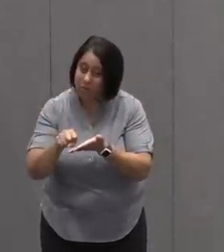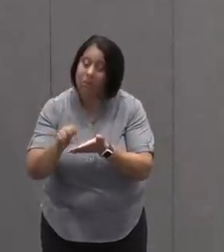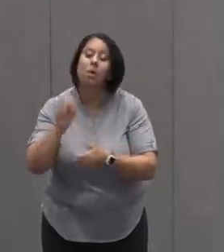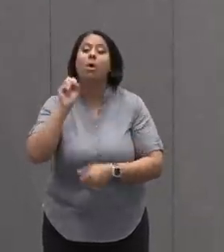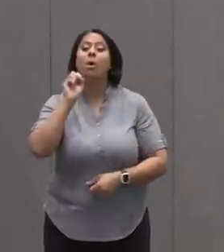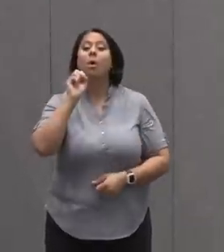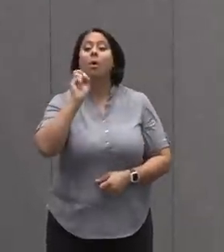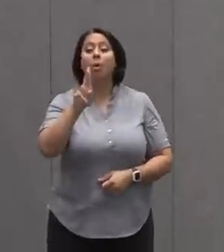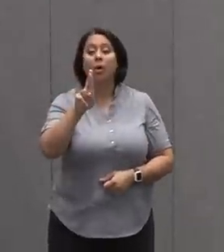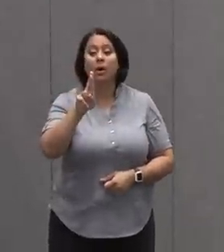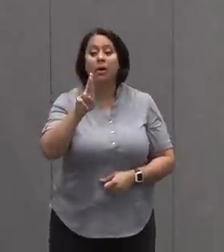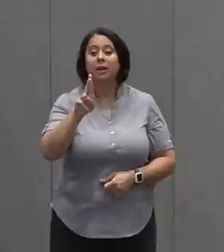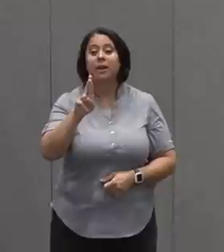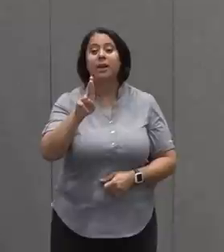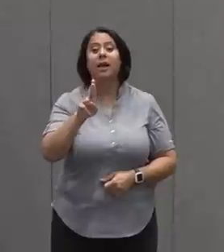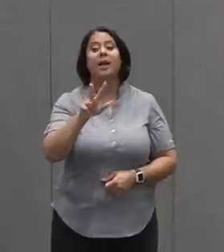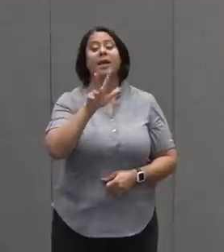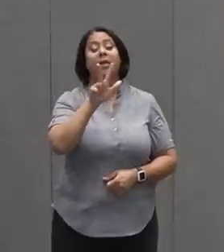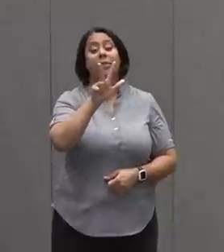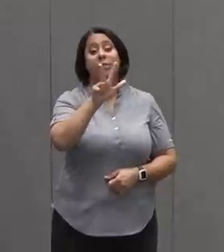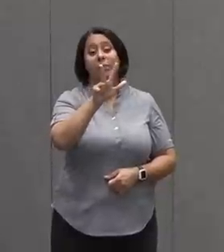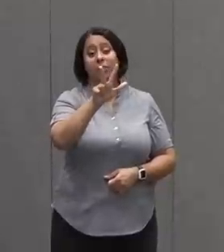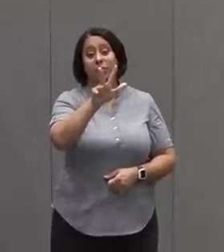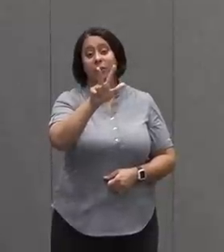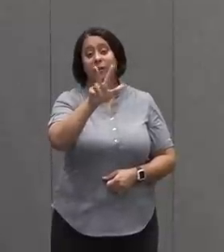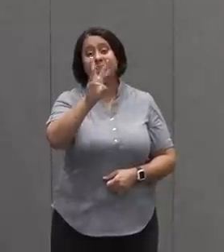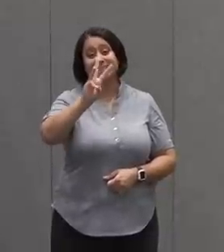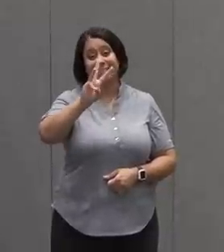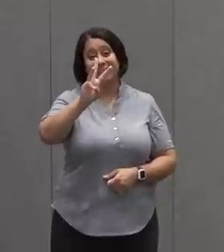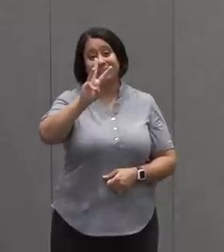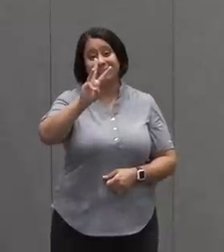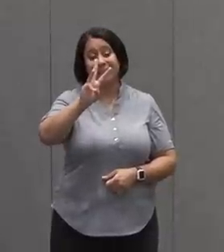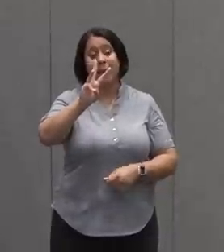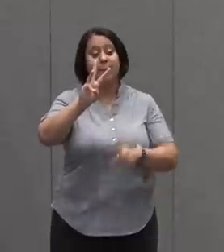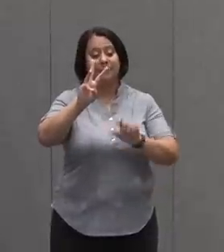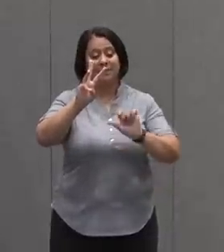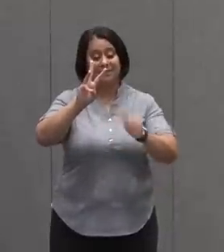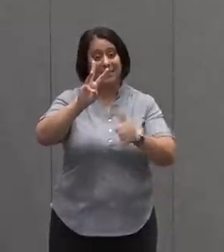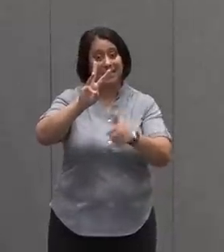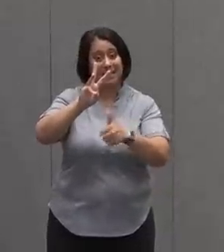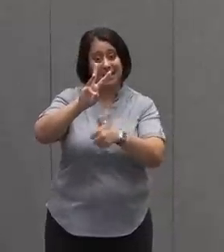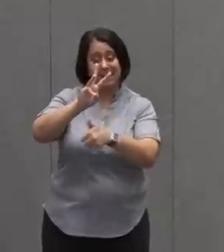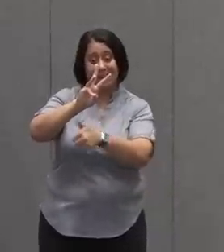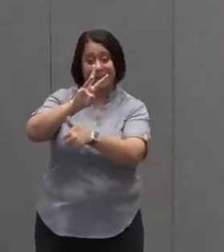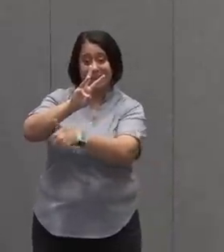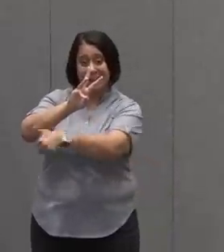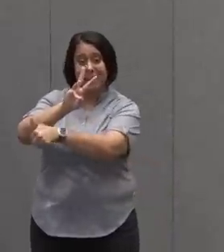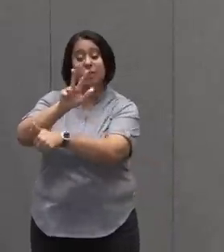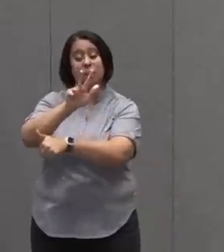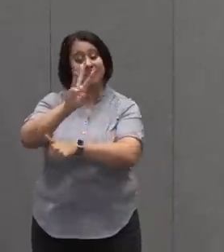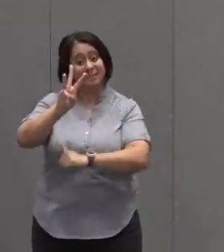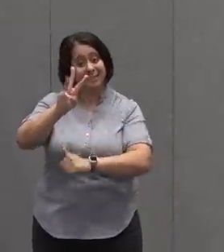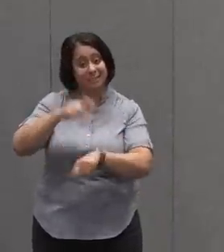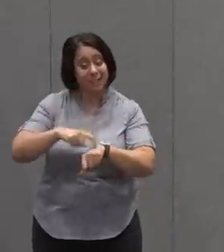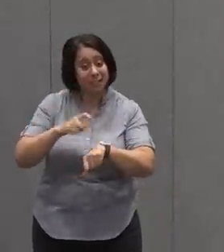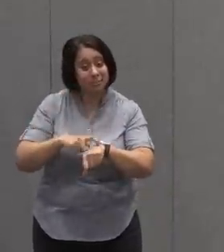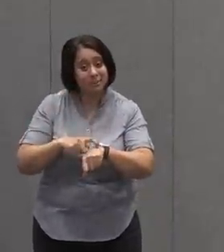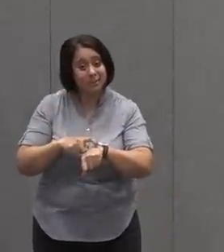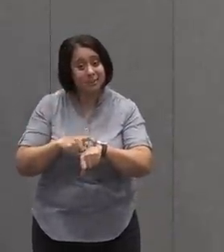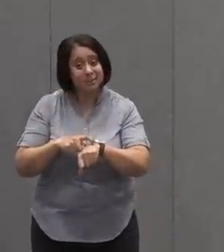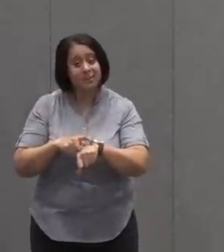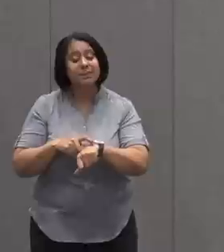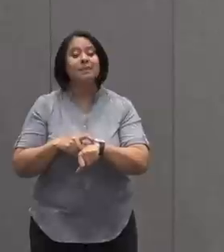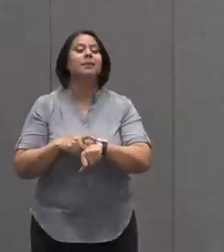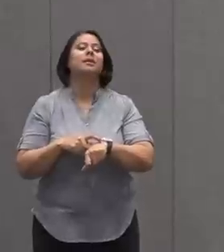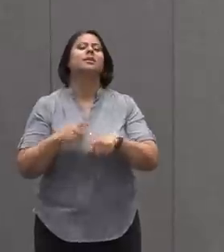tens. And we're going to get ready to go into our thousands, which is pretty exciting. So how many thousands did